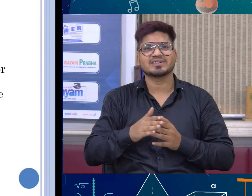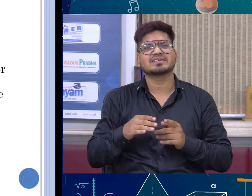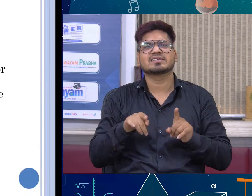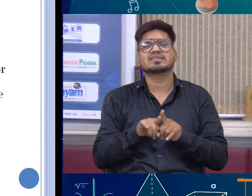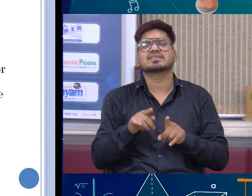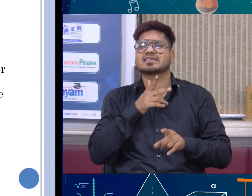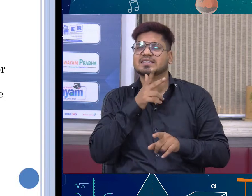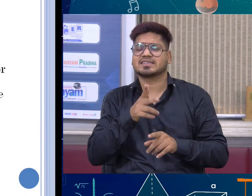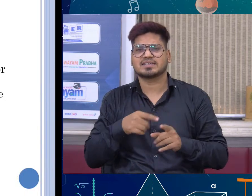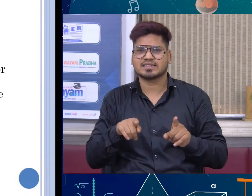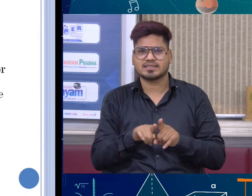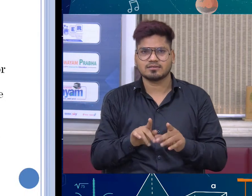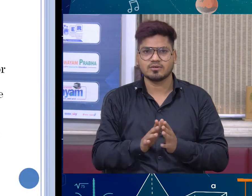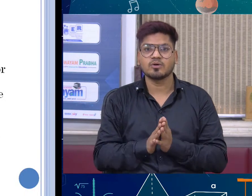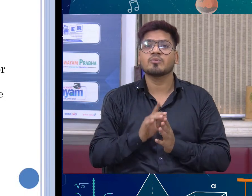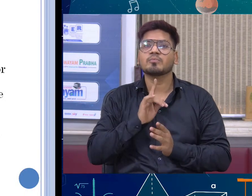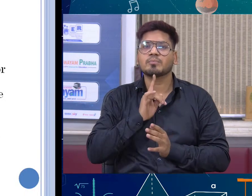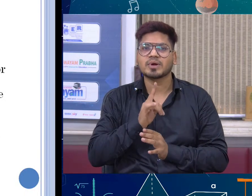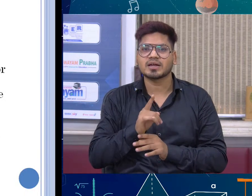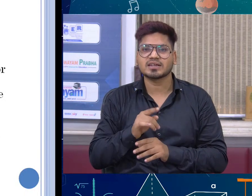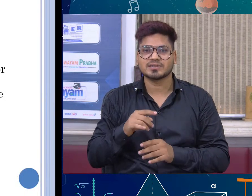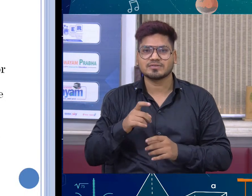With a satisfied expression,